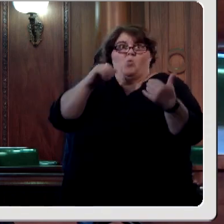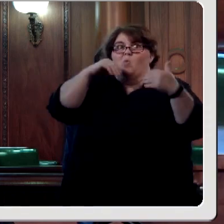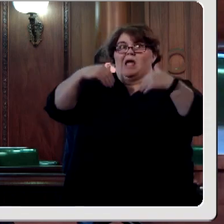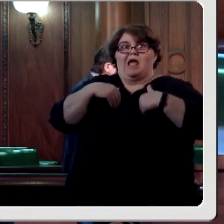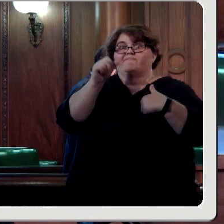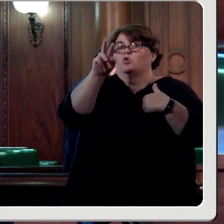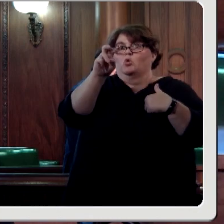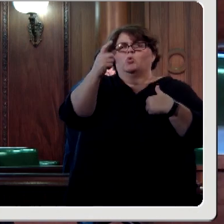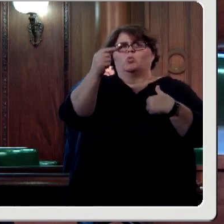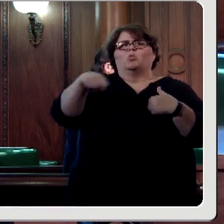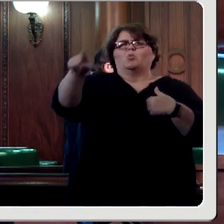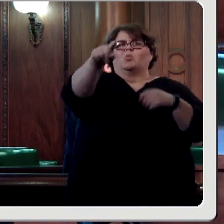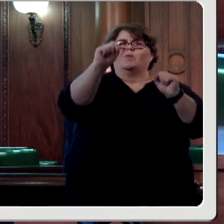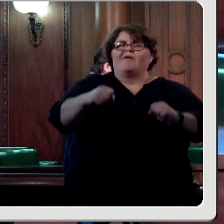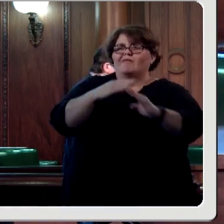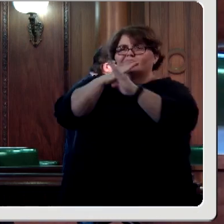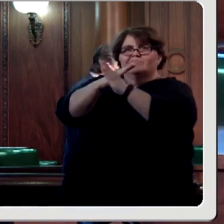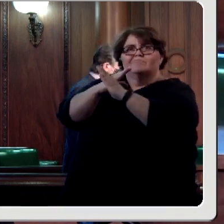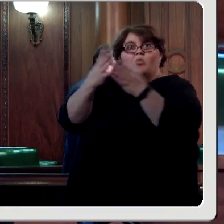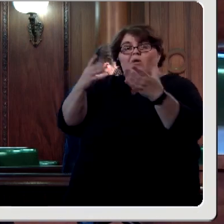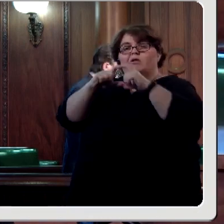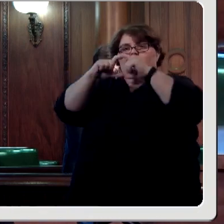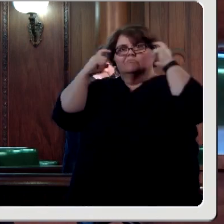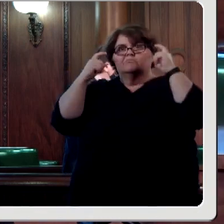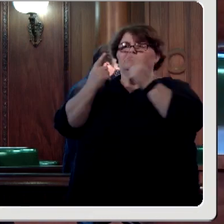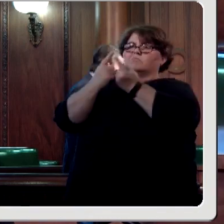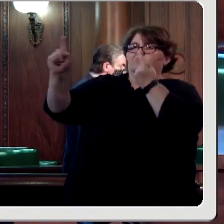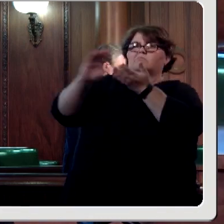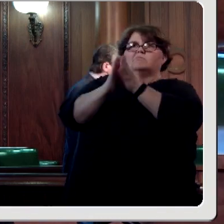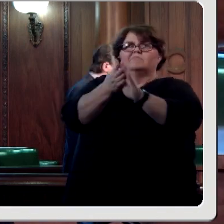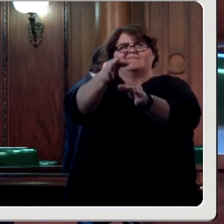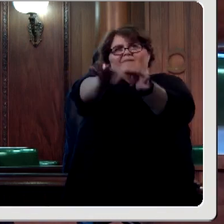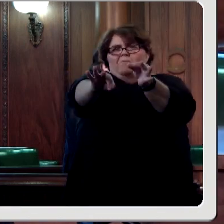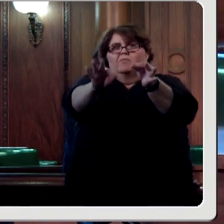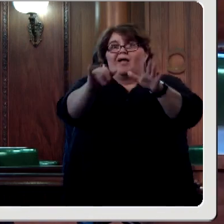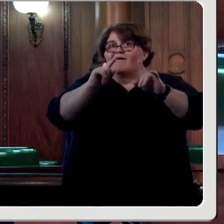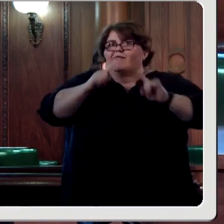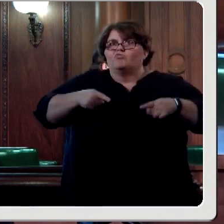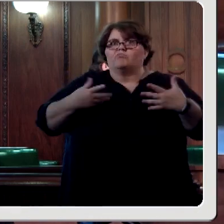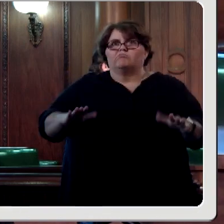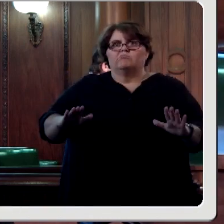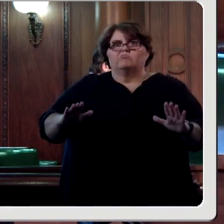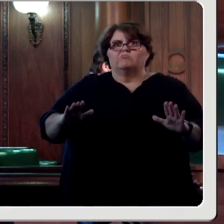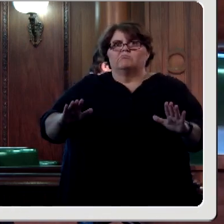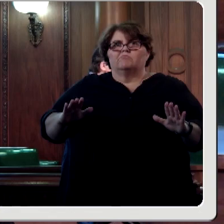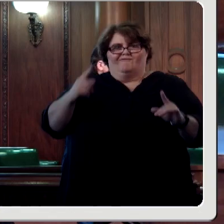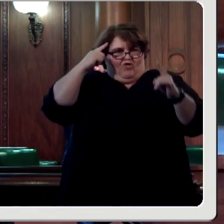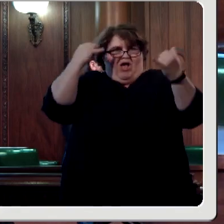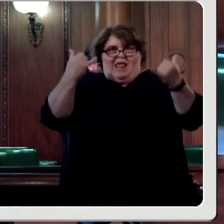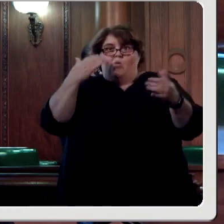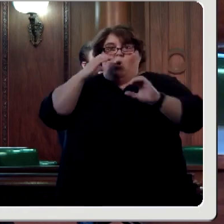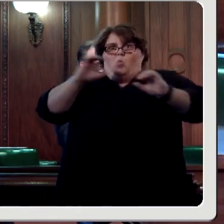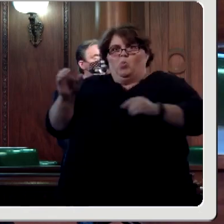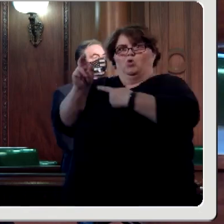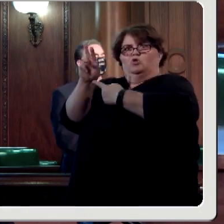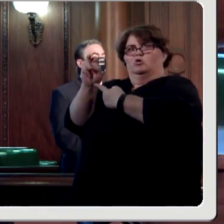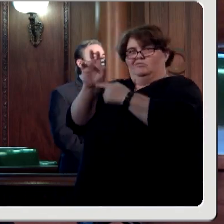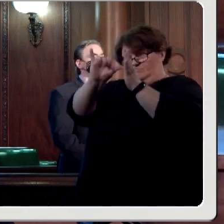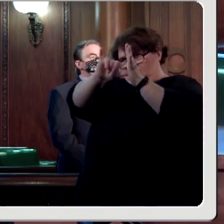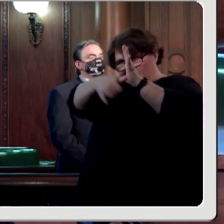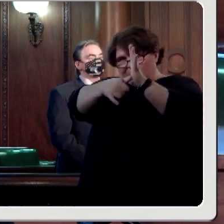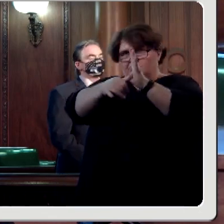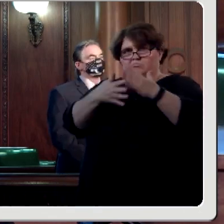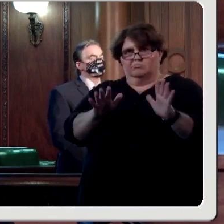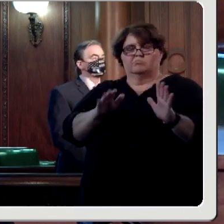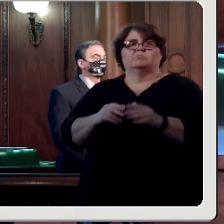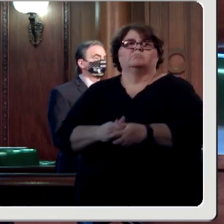And so our approach is also to continue to recognize that as we enter this colder weather season, we will continue to follow the